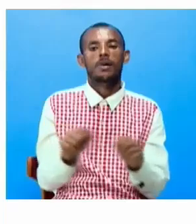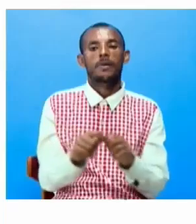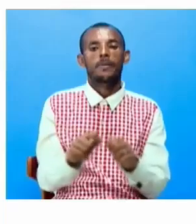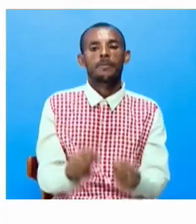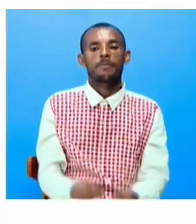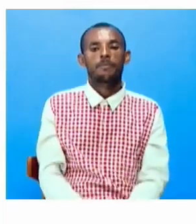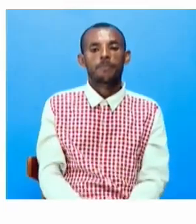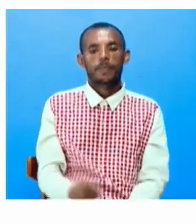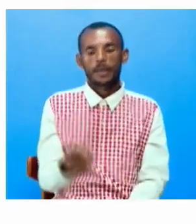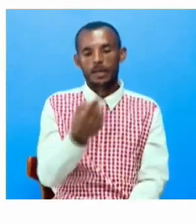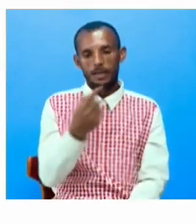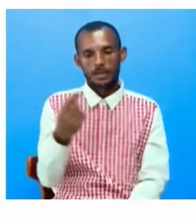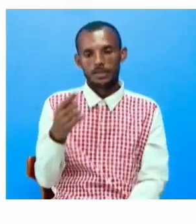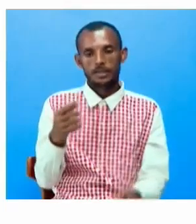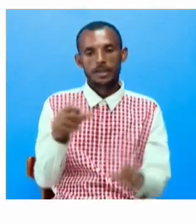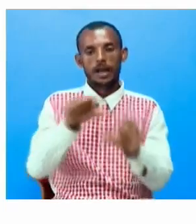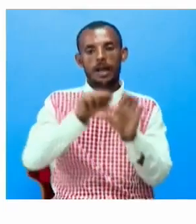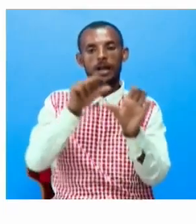Each